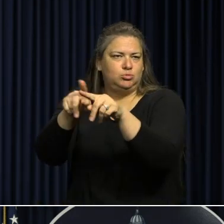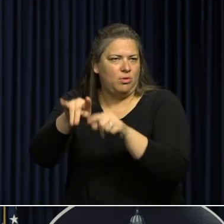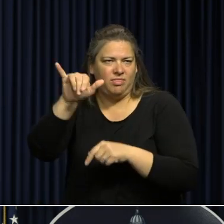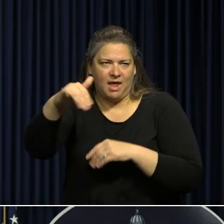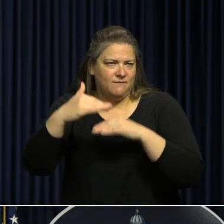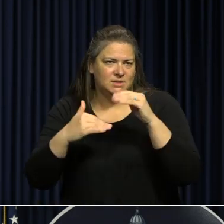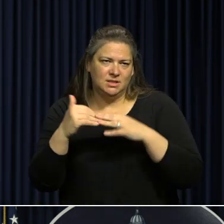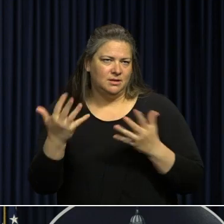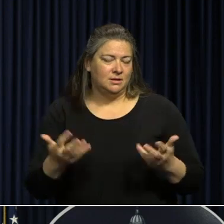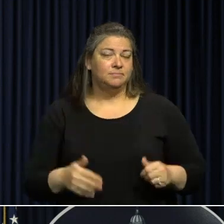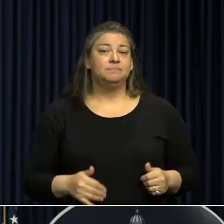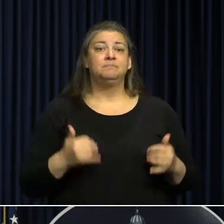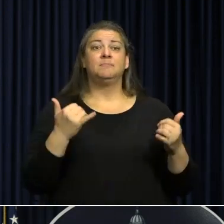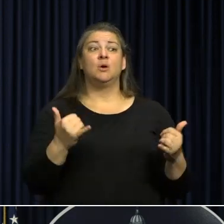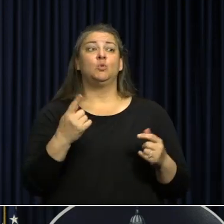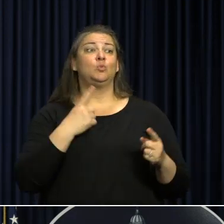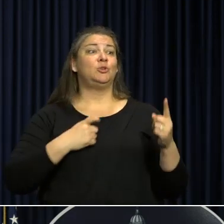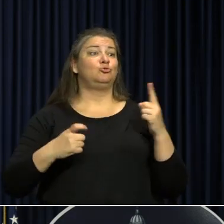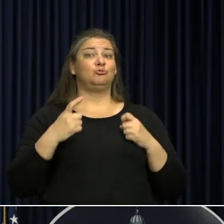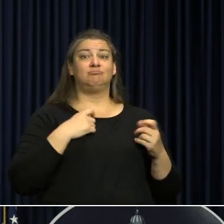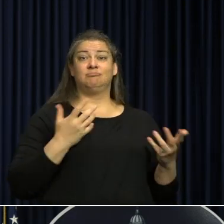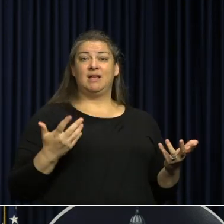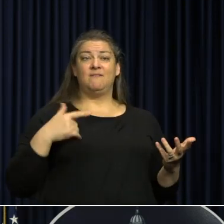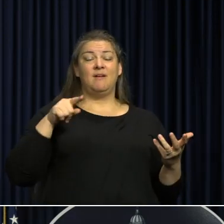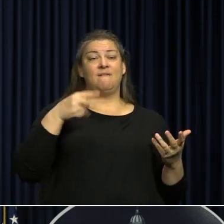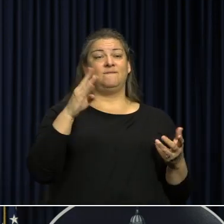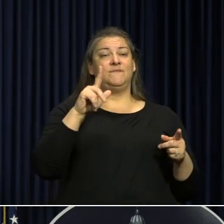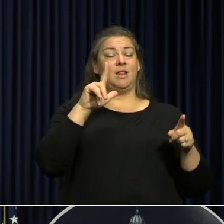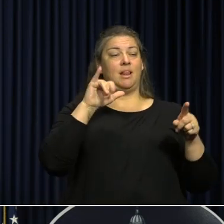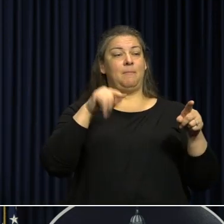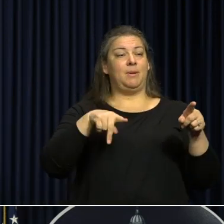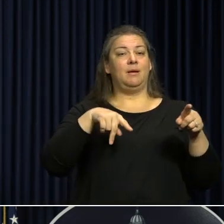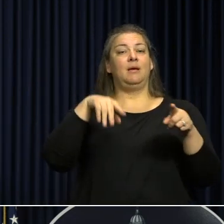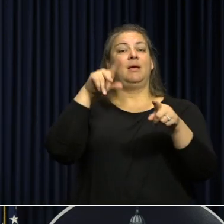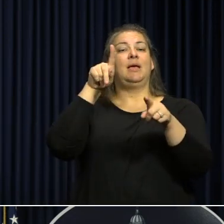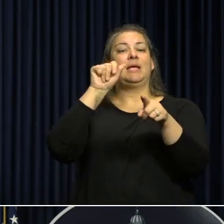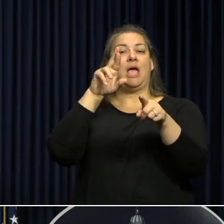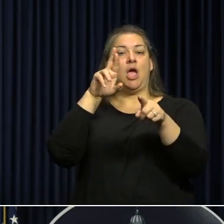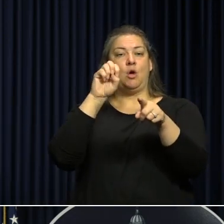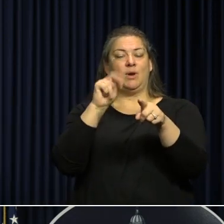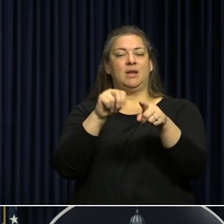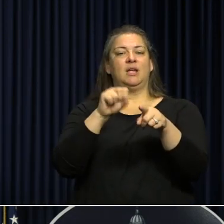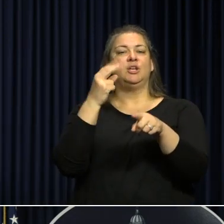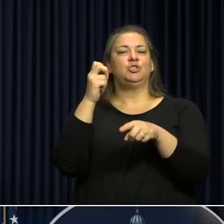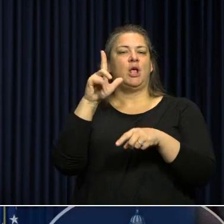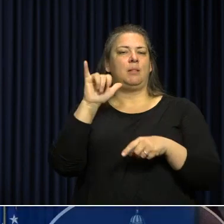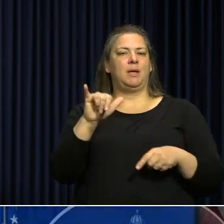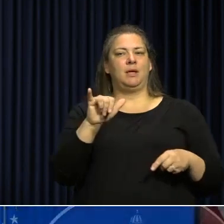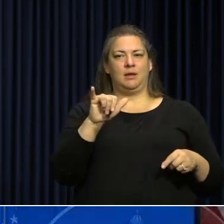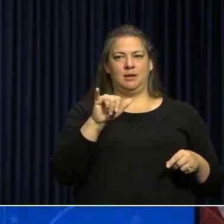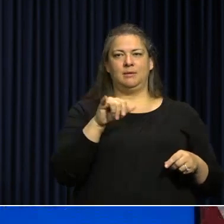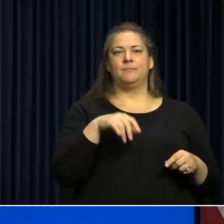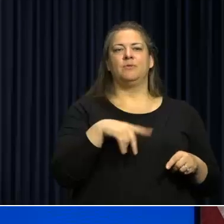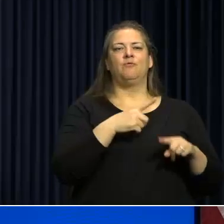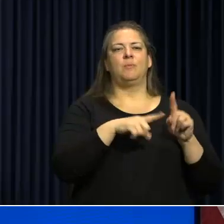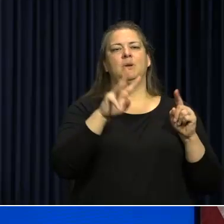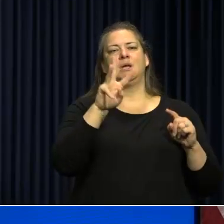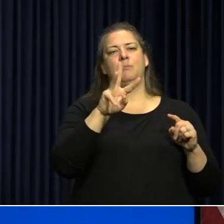it up for questions. Today we've got Philip Bailey, Karen Czar, and Shelby Smithson